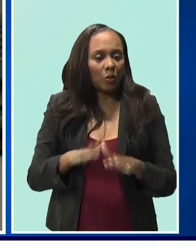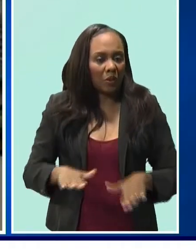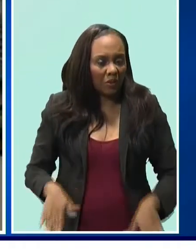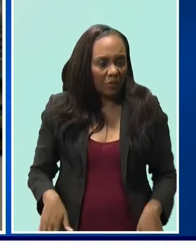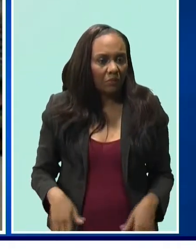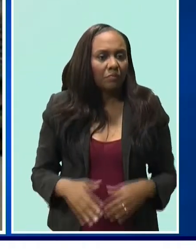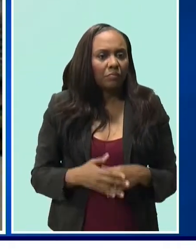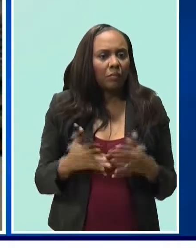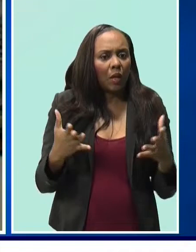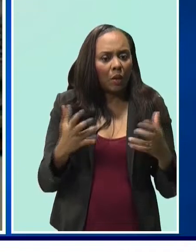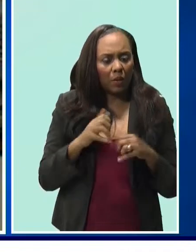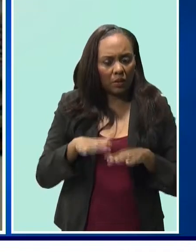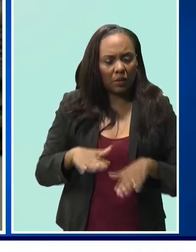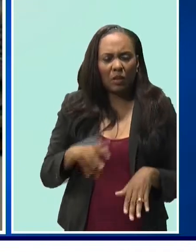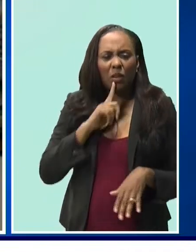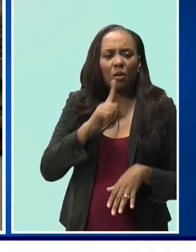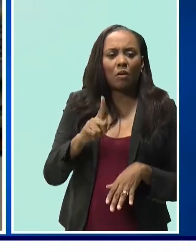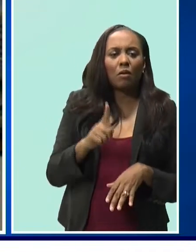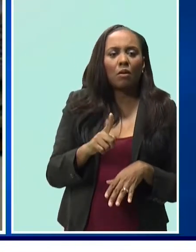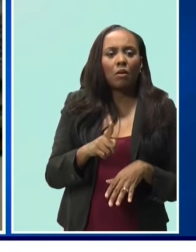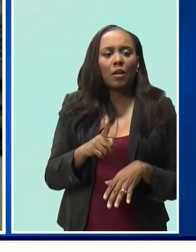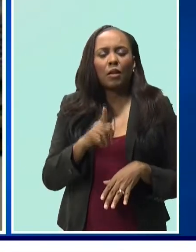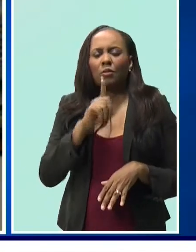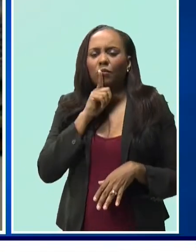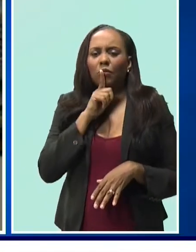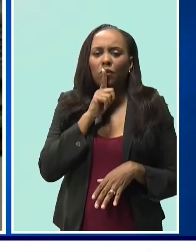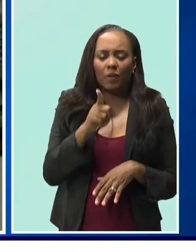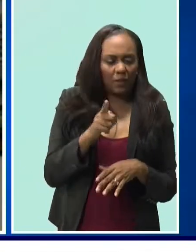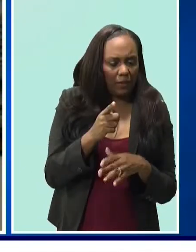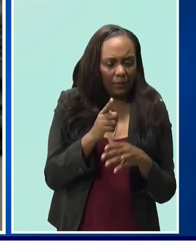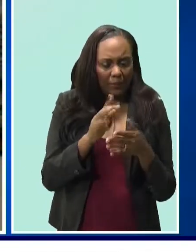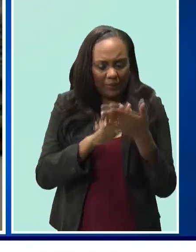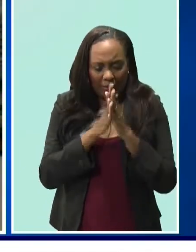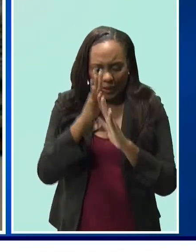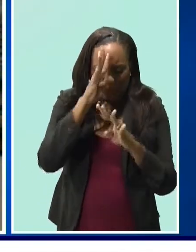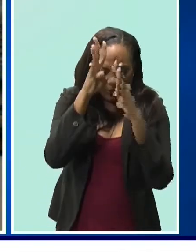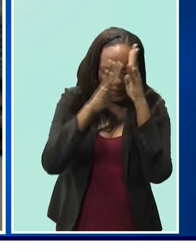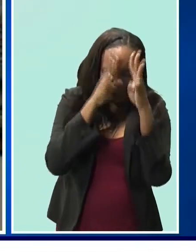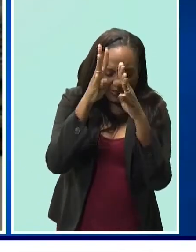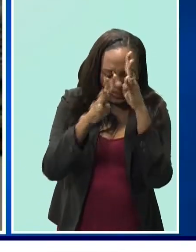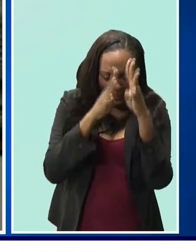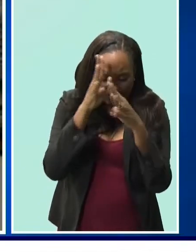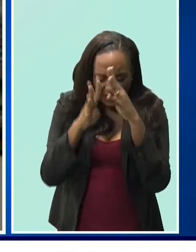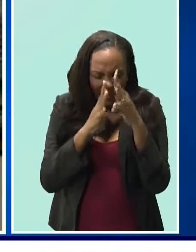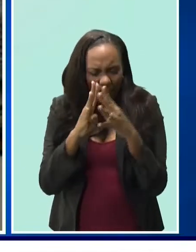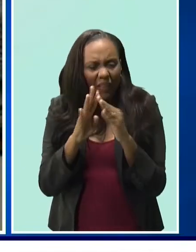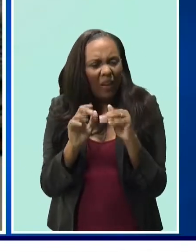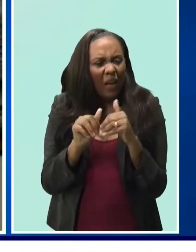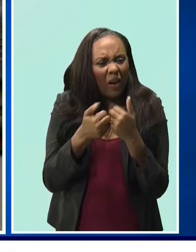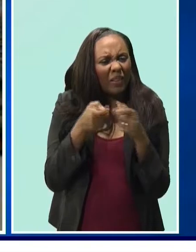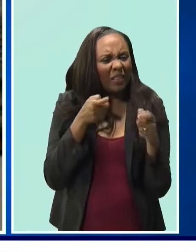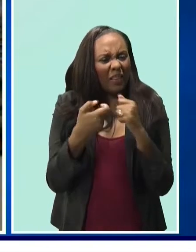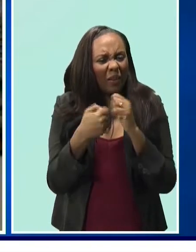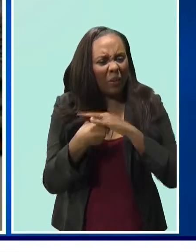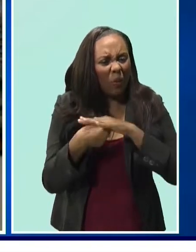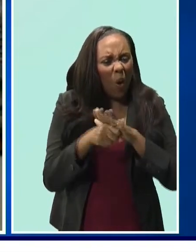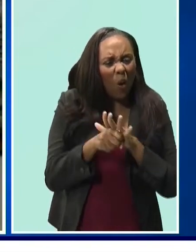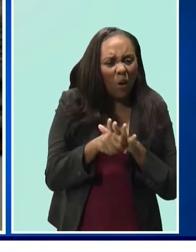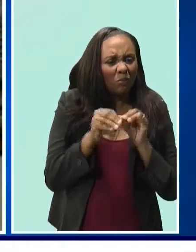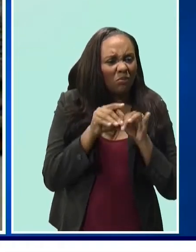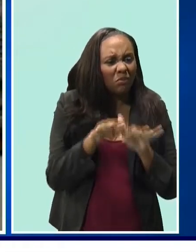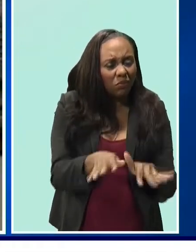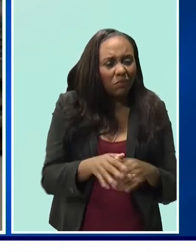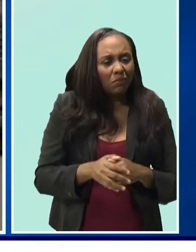children, to embrace their creativity and for them to see themselves as actors in the fight against COVID-19. There's a